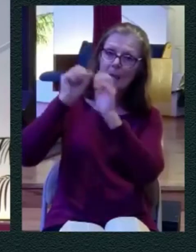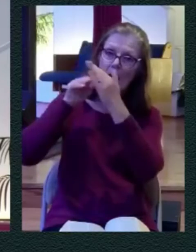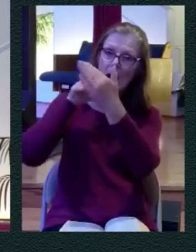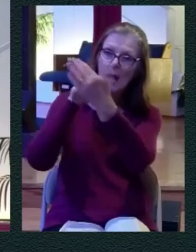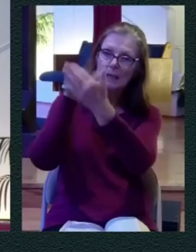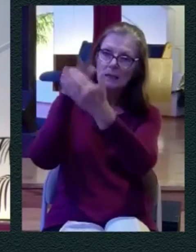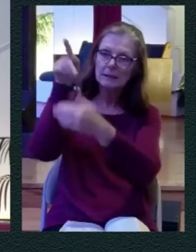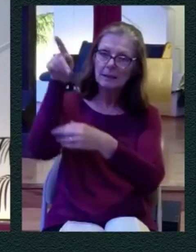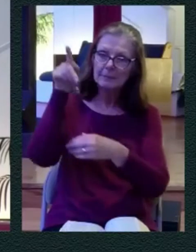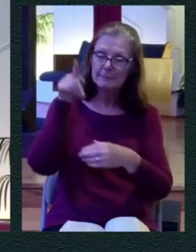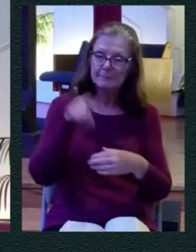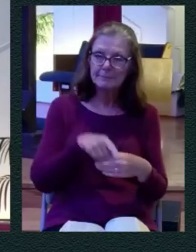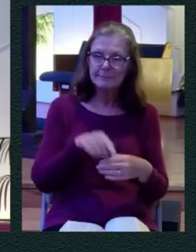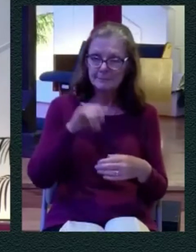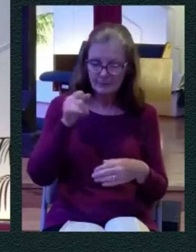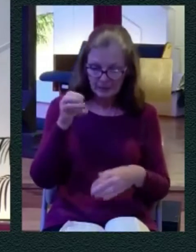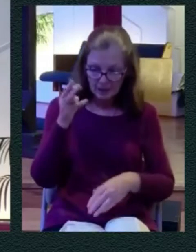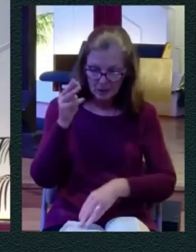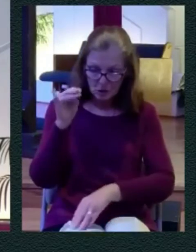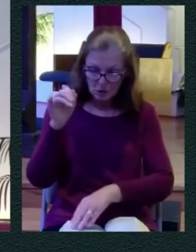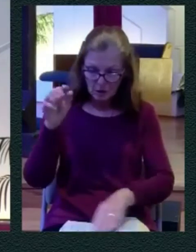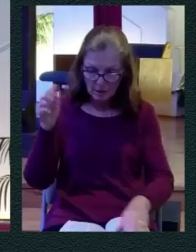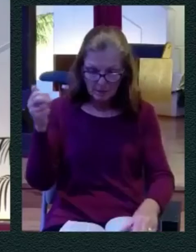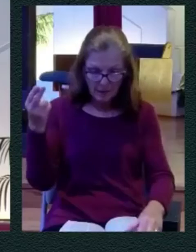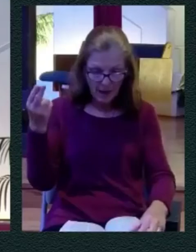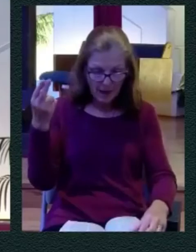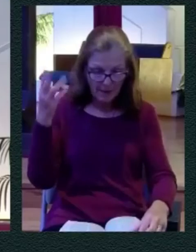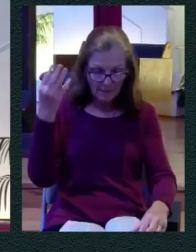Look in Jeremiah 14, verse